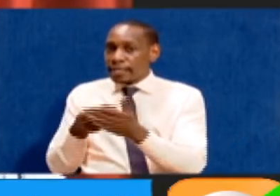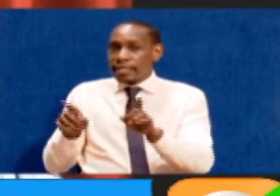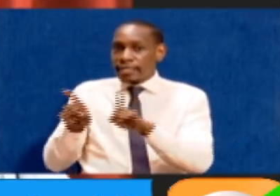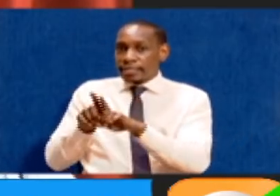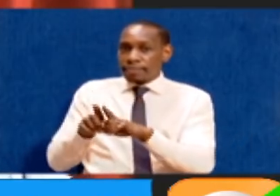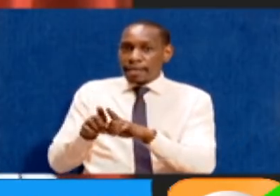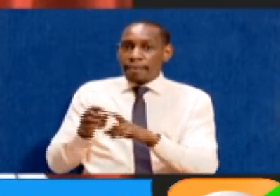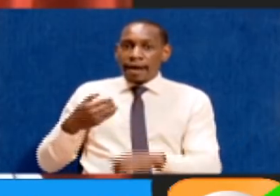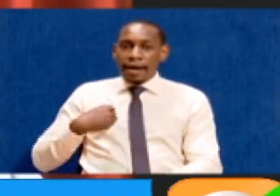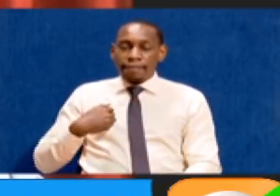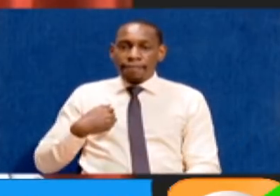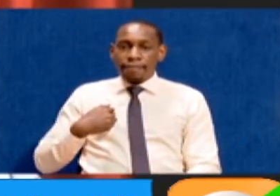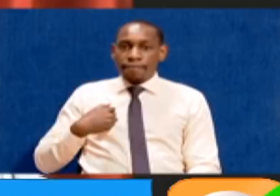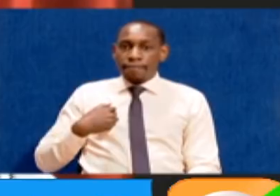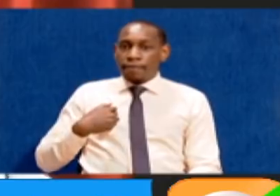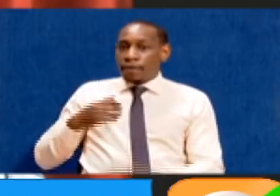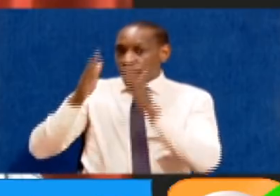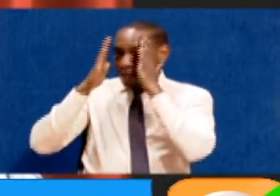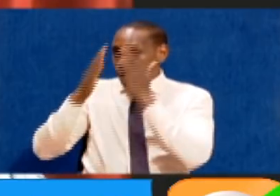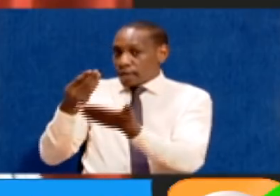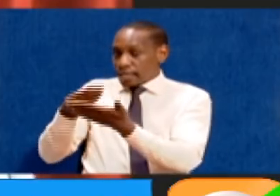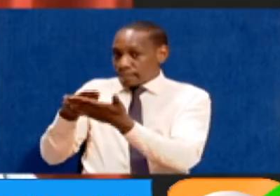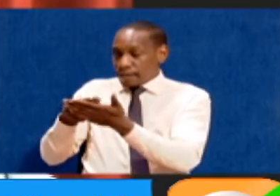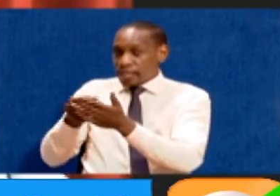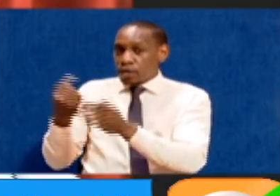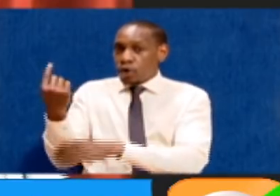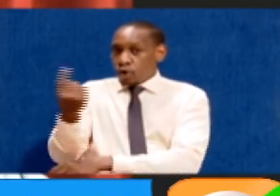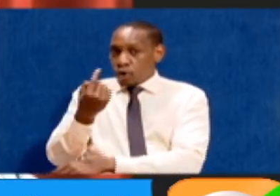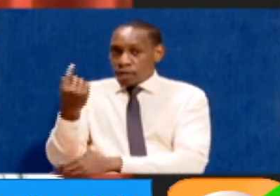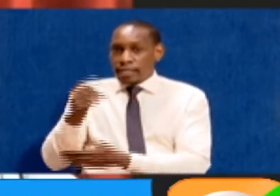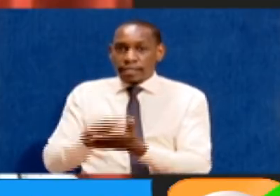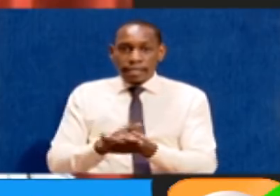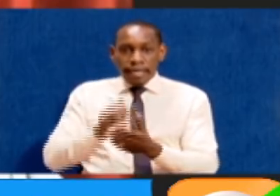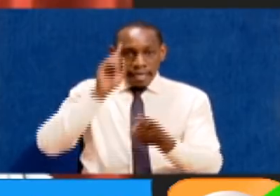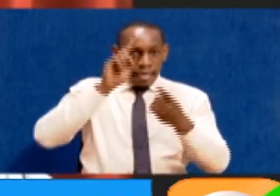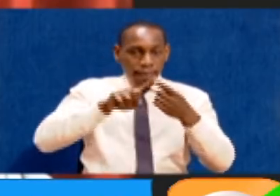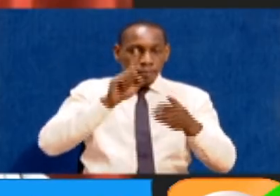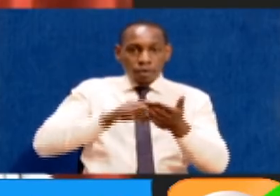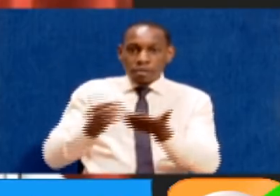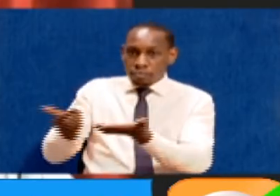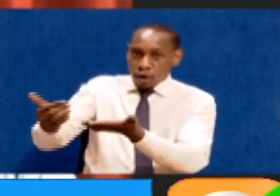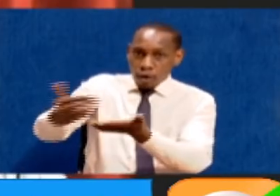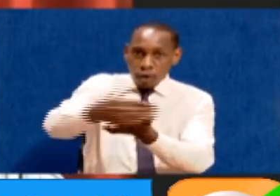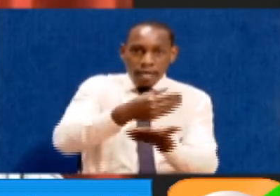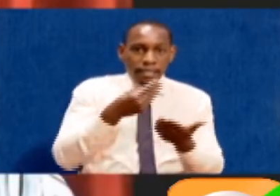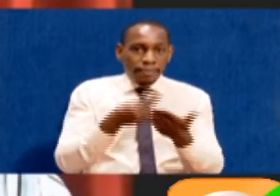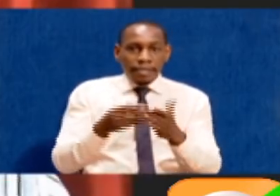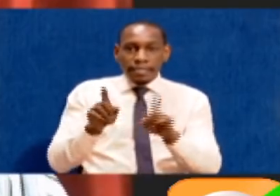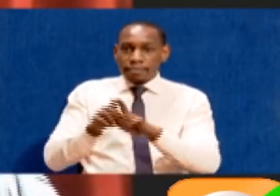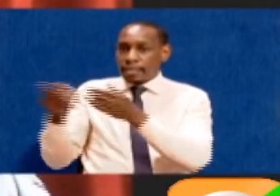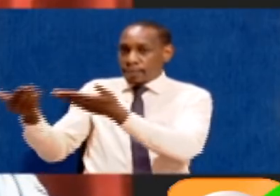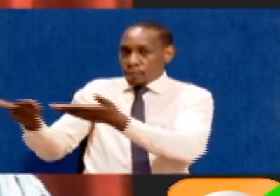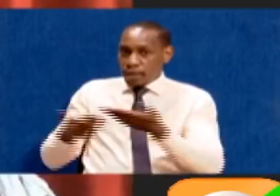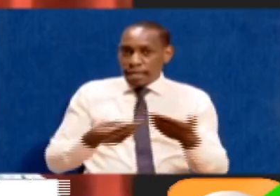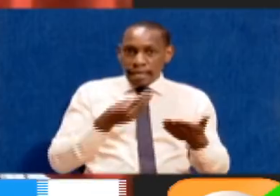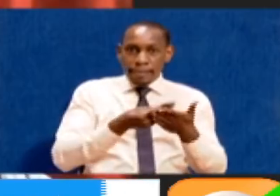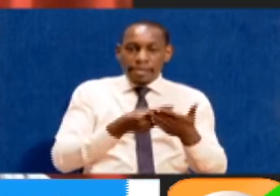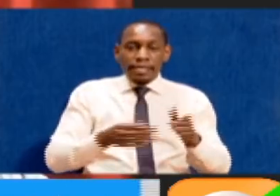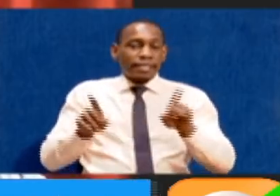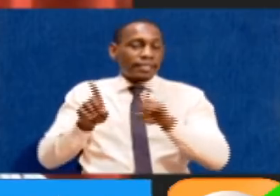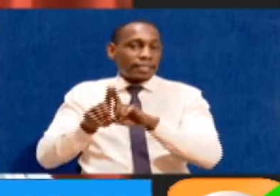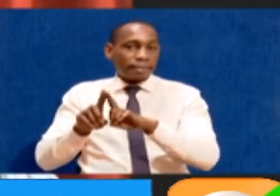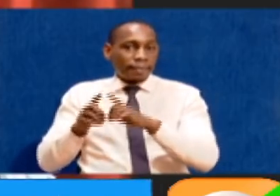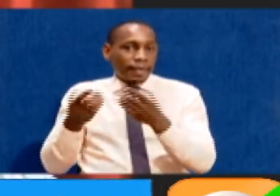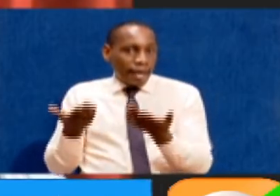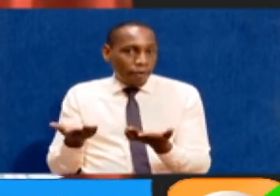and made money everything. So whatever they do is out to collect money and have received money. And this